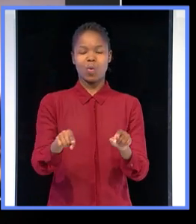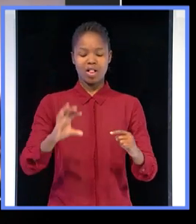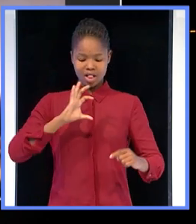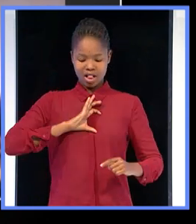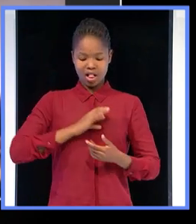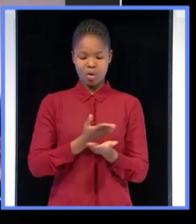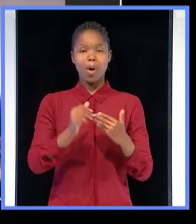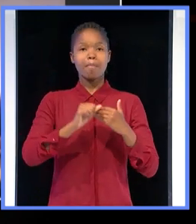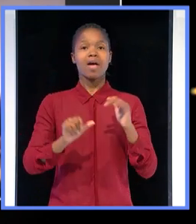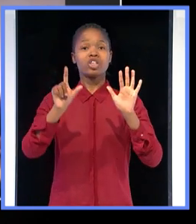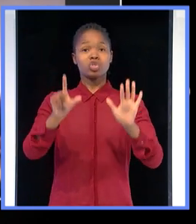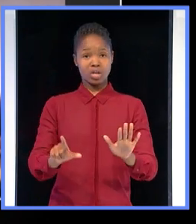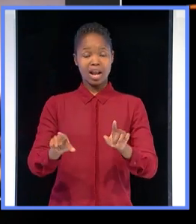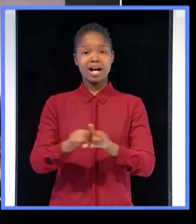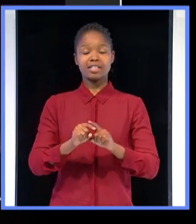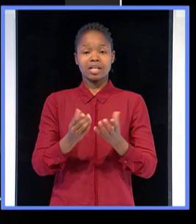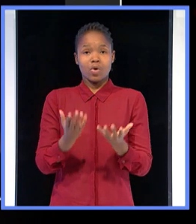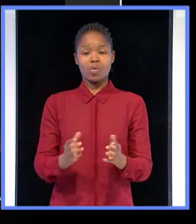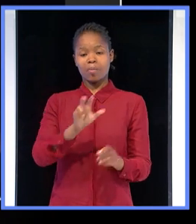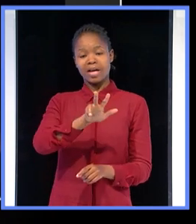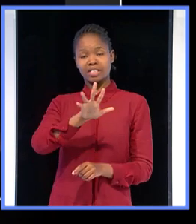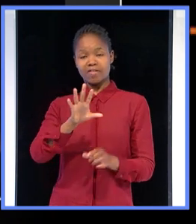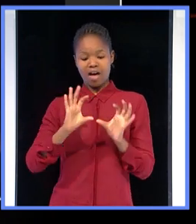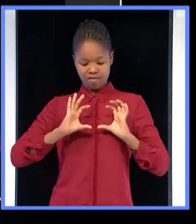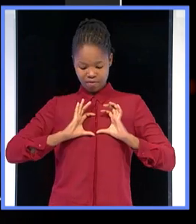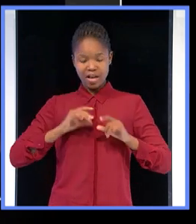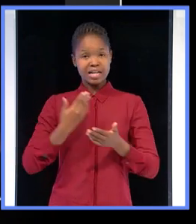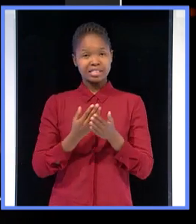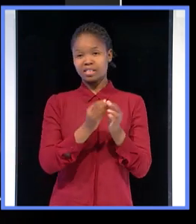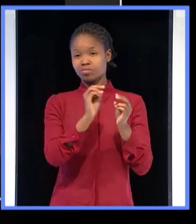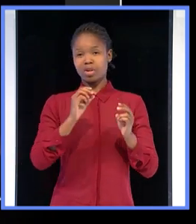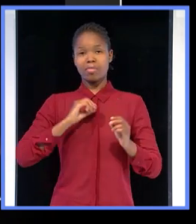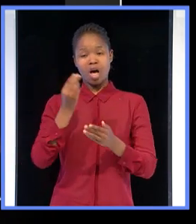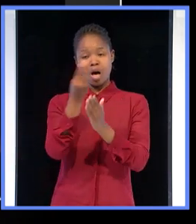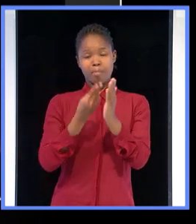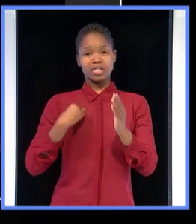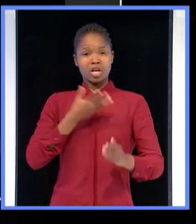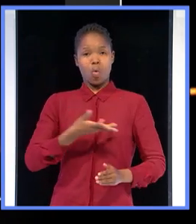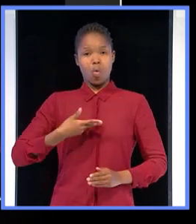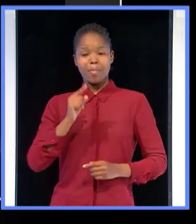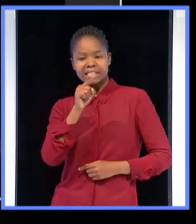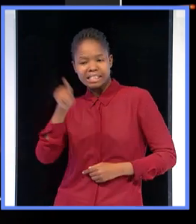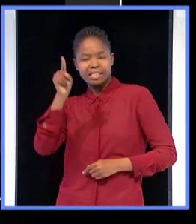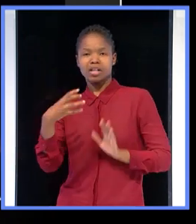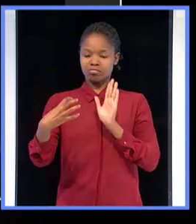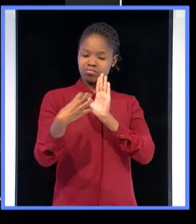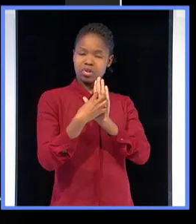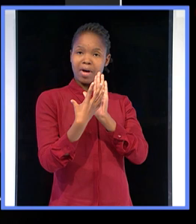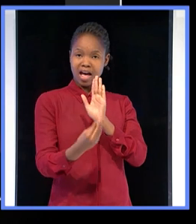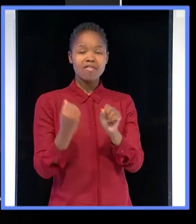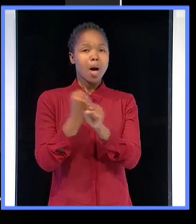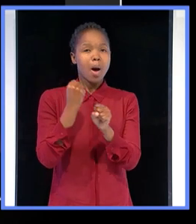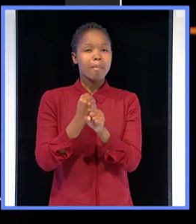unveiled in July. They're 85 millimeters in diameter and feature the Greek goddess of victory Nike in their design. They're made